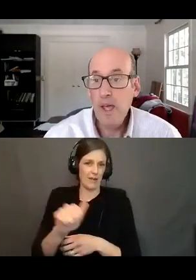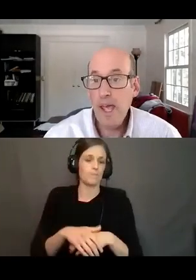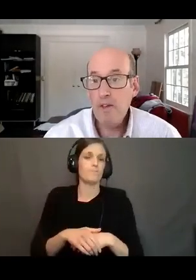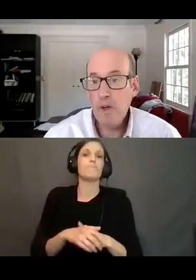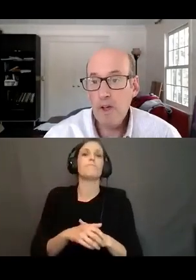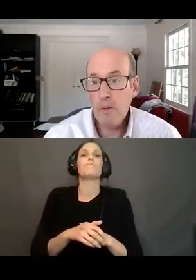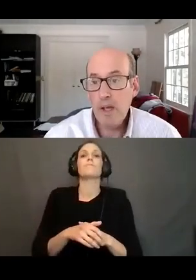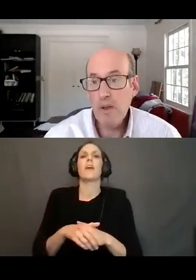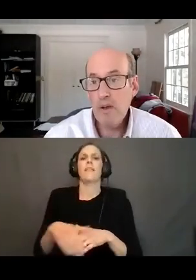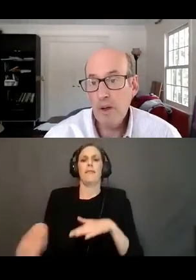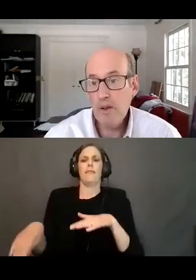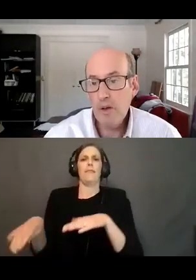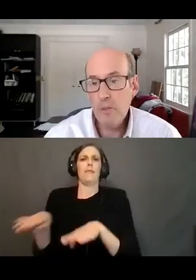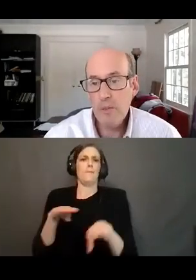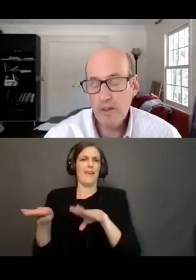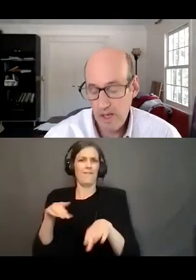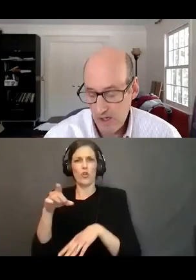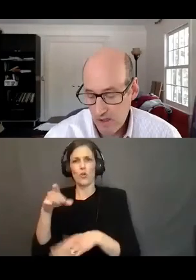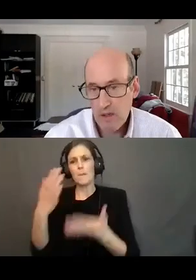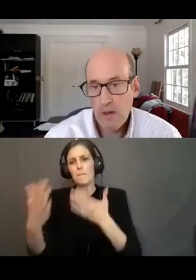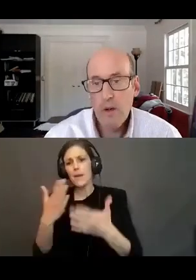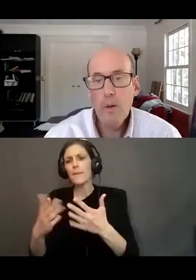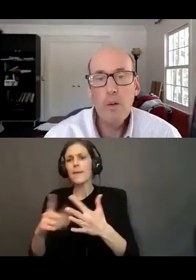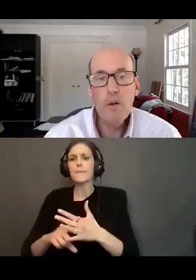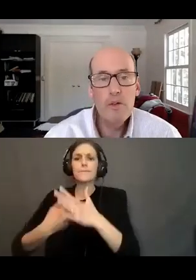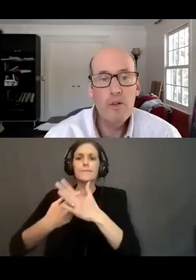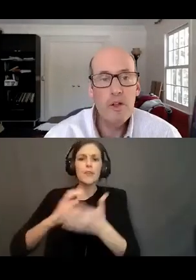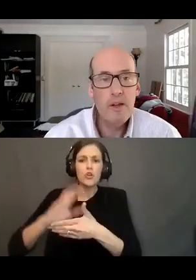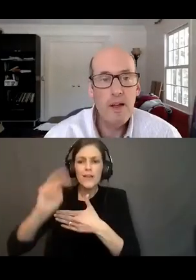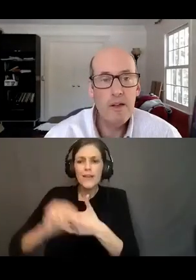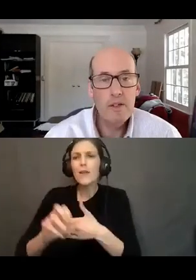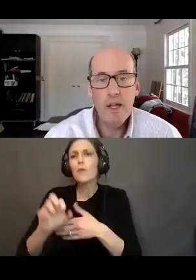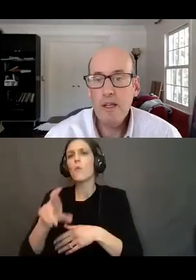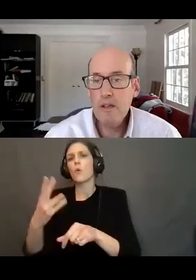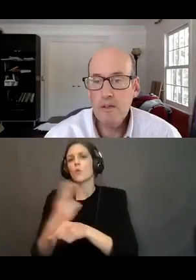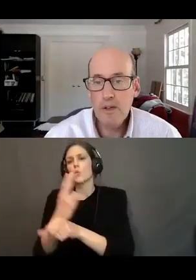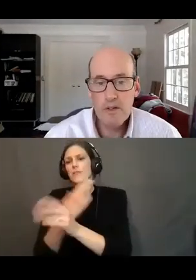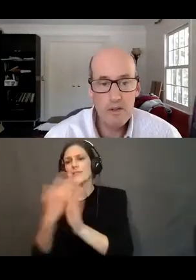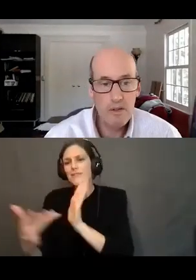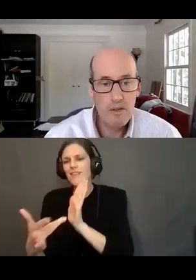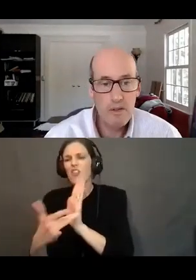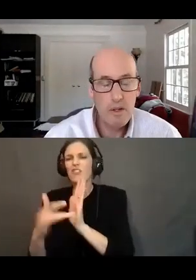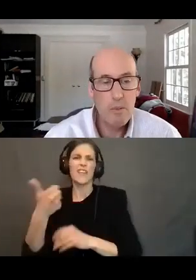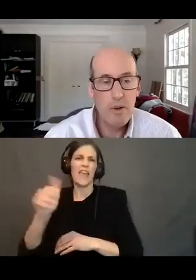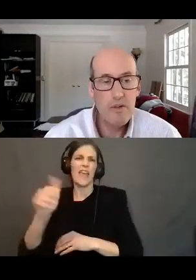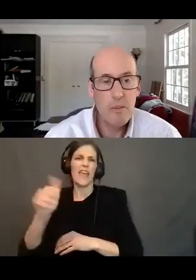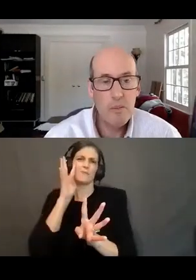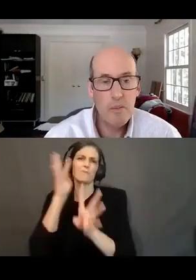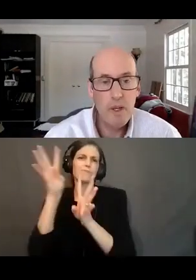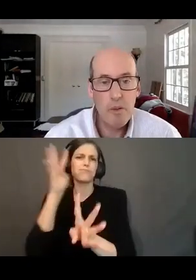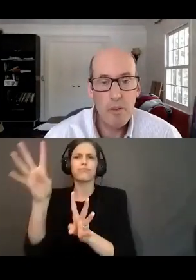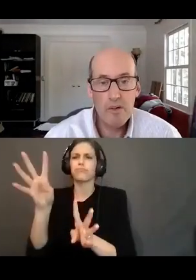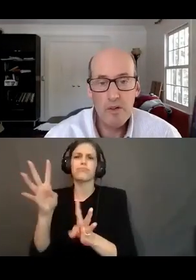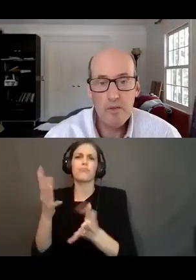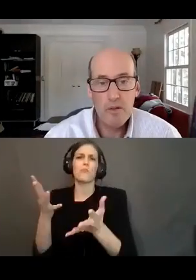And the behavior here might be curricular implementation or use of technology, any innovation that we want to diffuse.